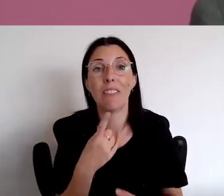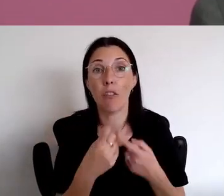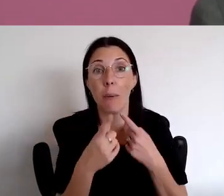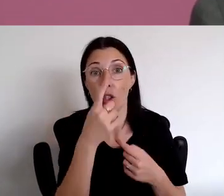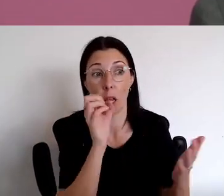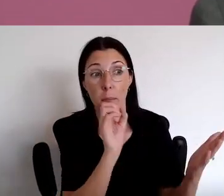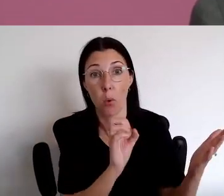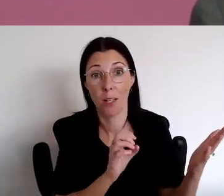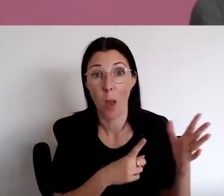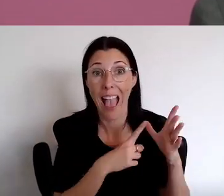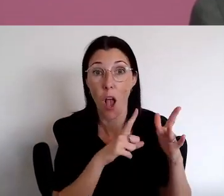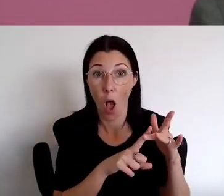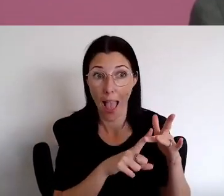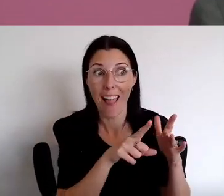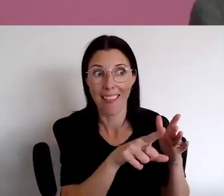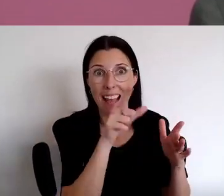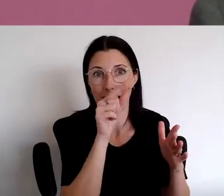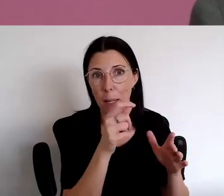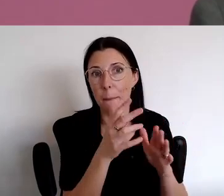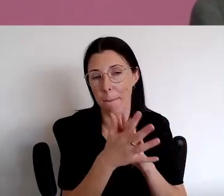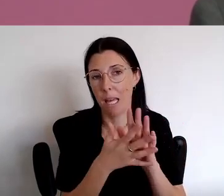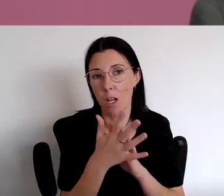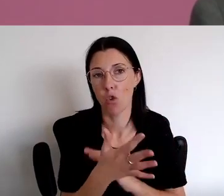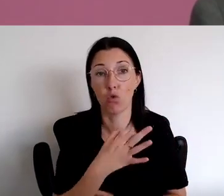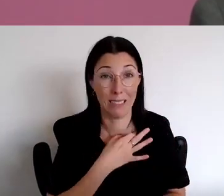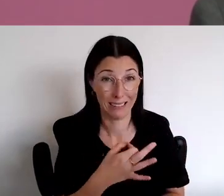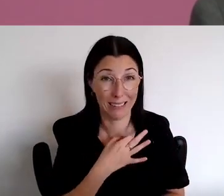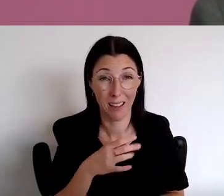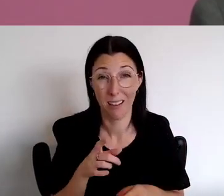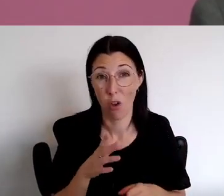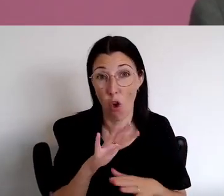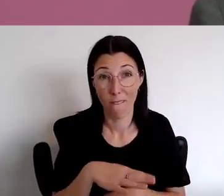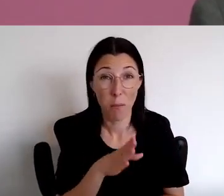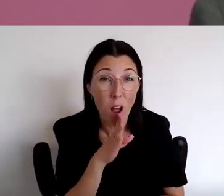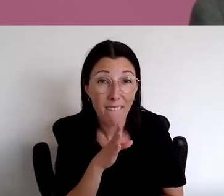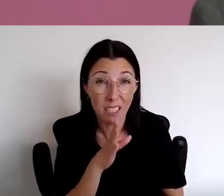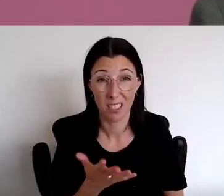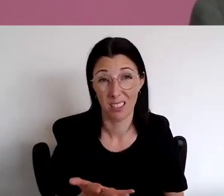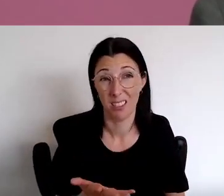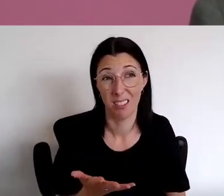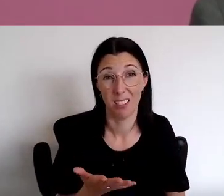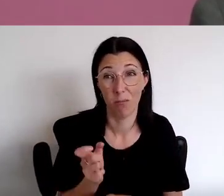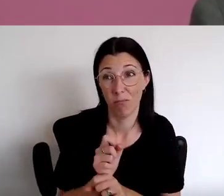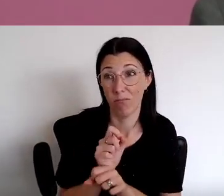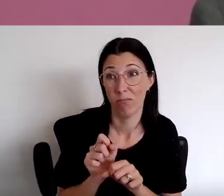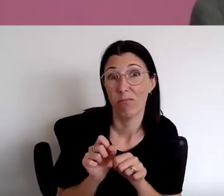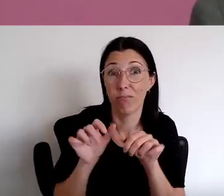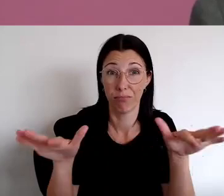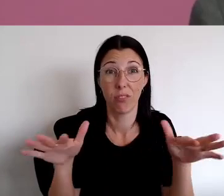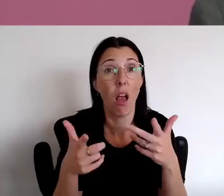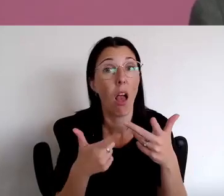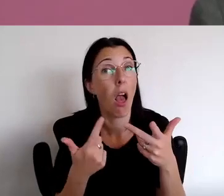to risks such as, privacy risks and release of either inadvertent